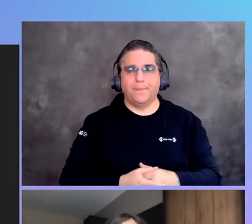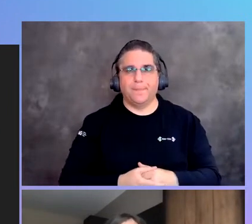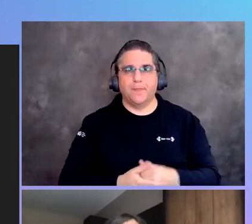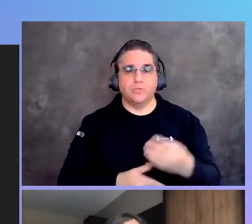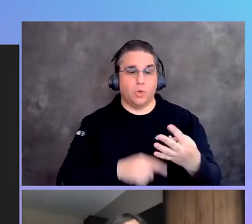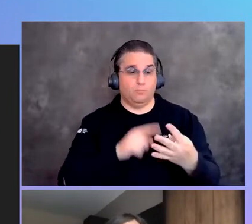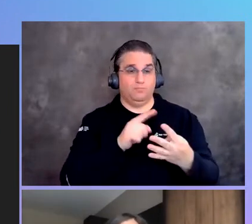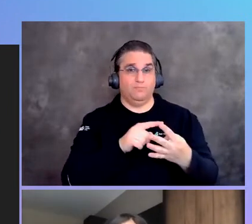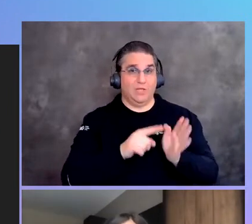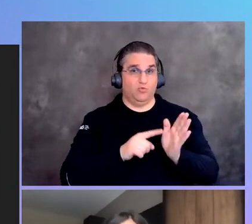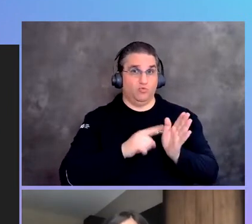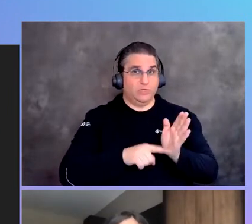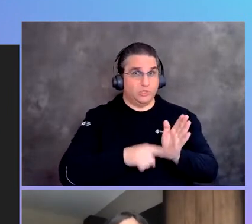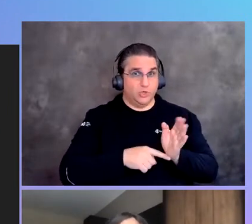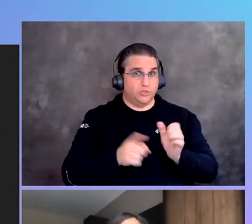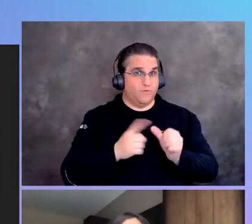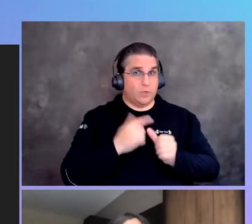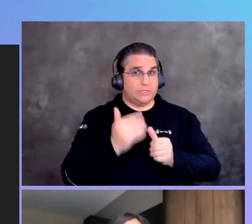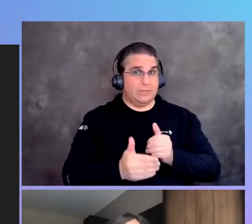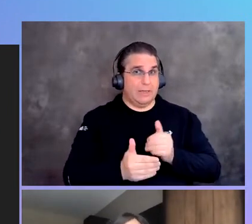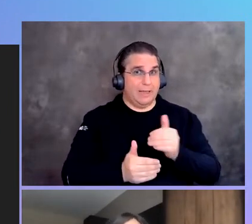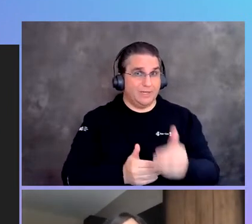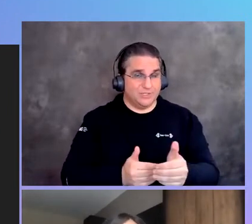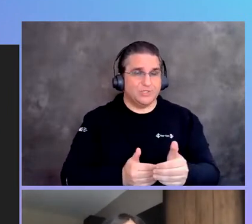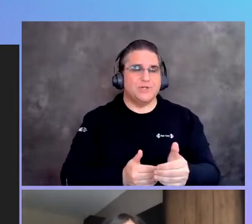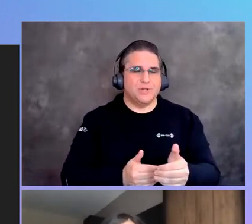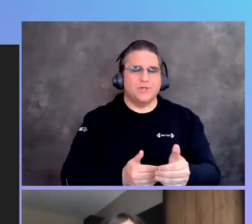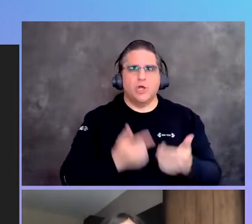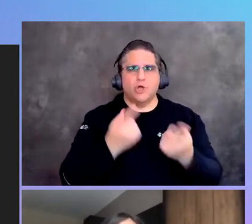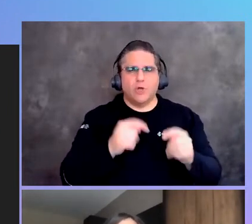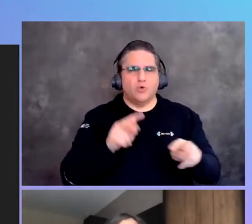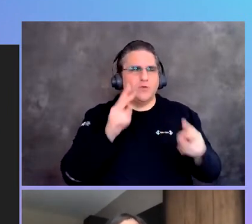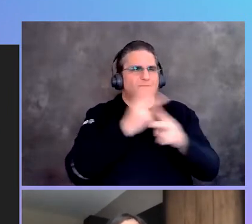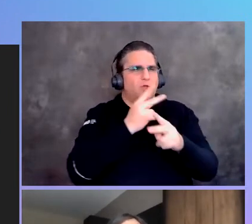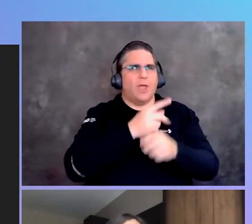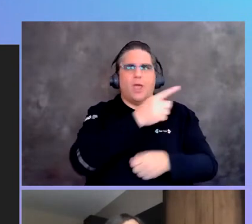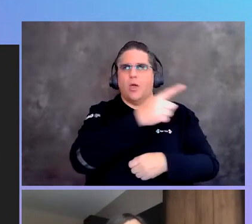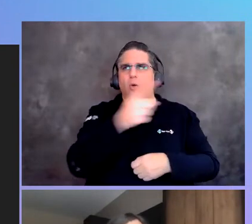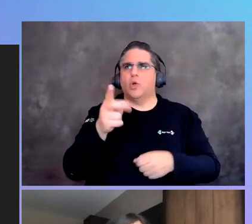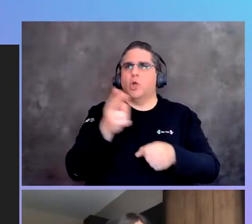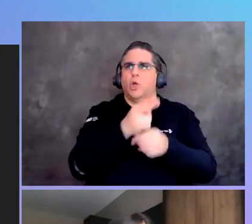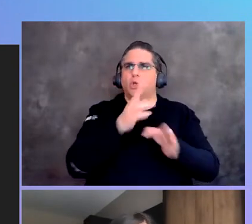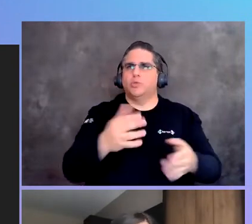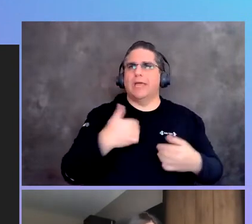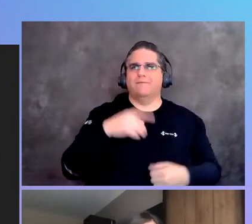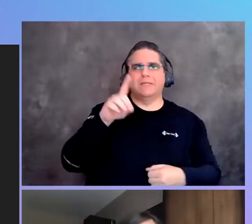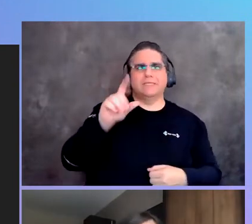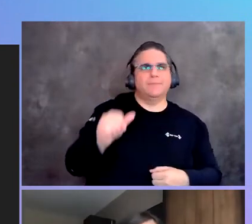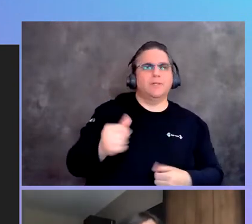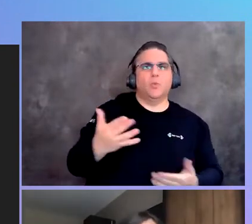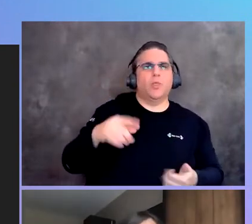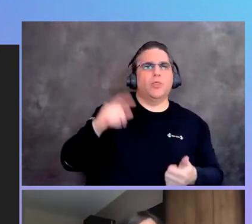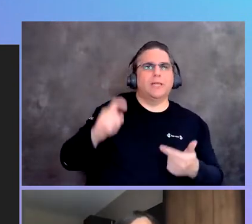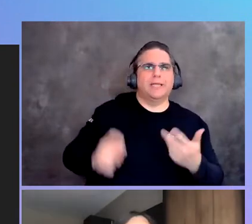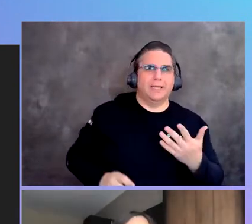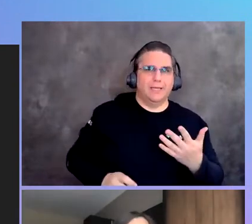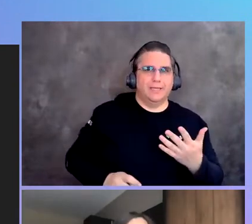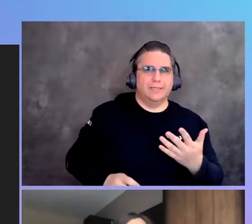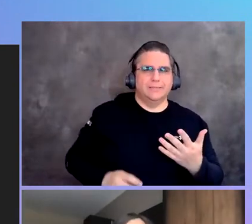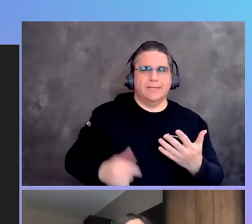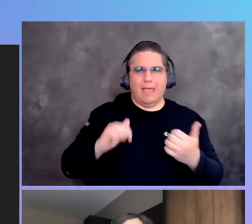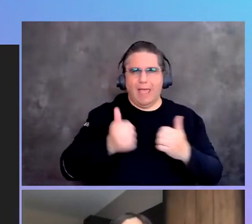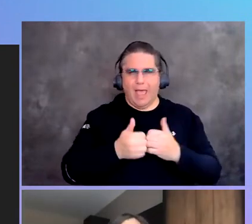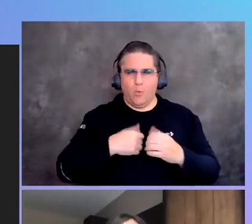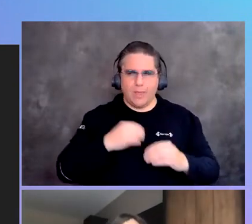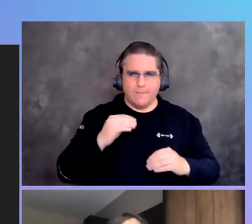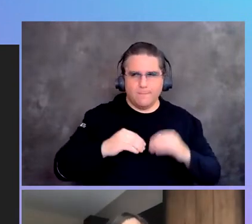stage, where you're trying to identify the needs of users with disabilities and build new product features, often